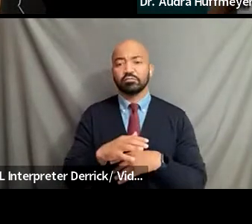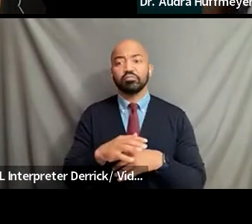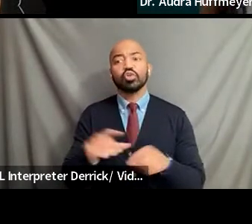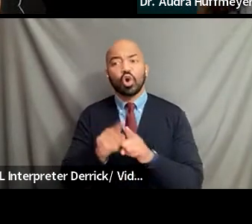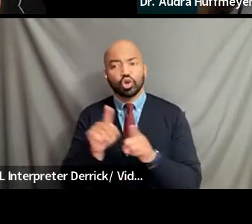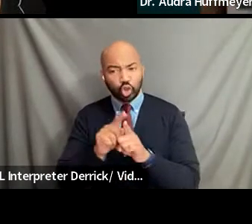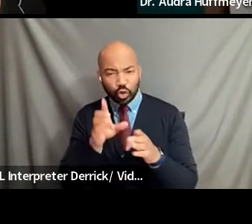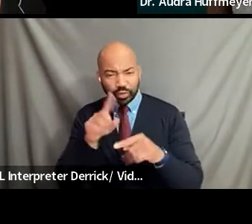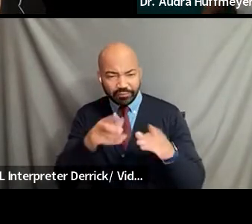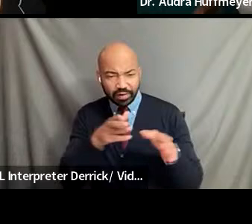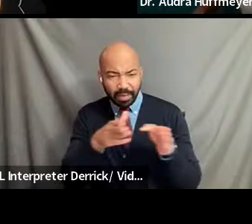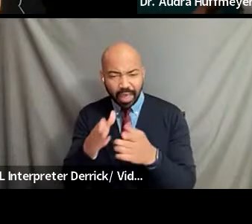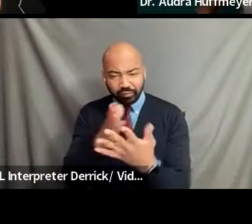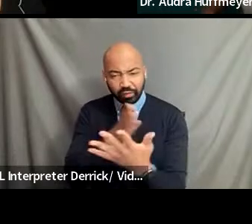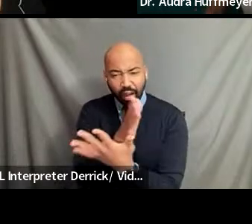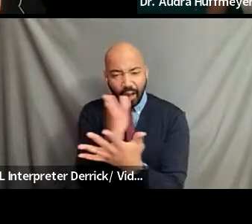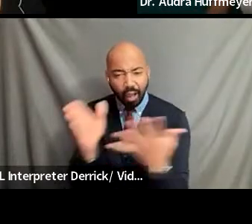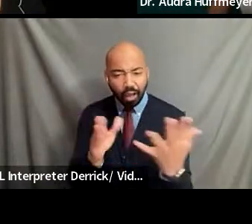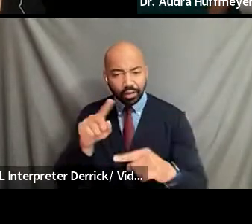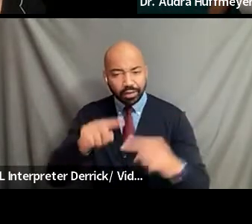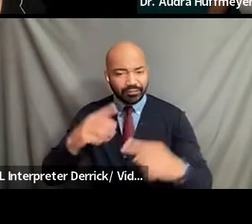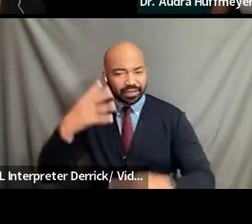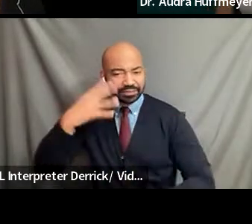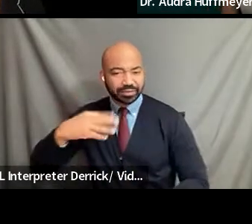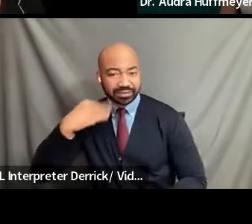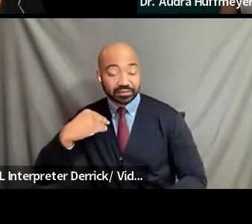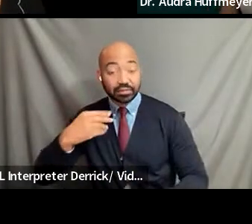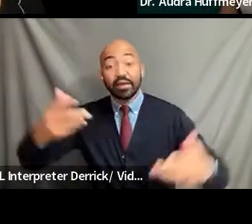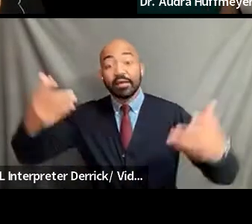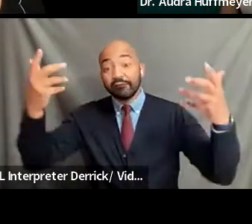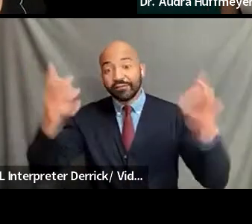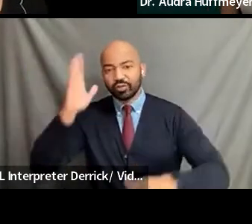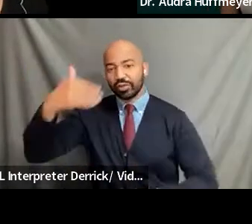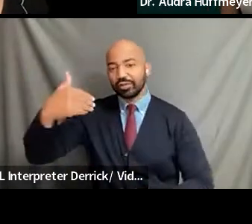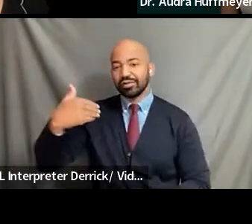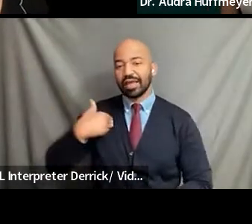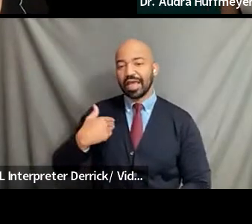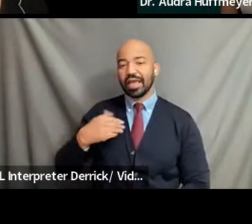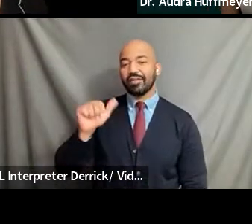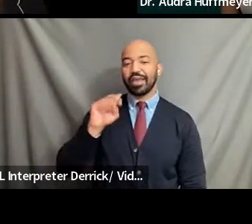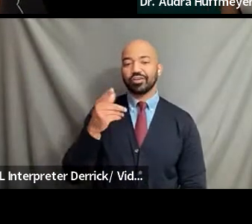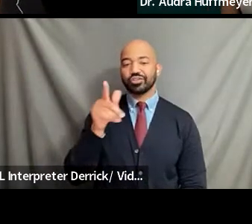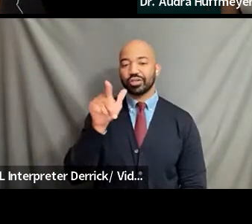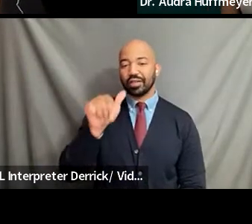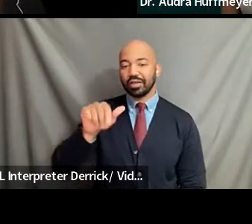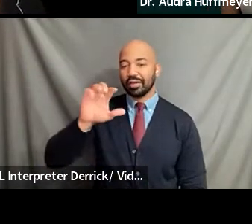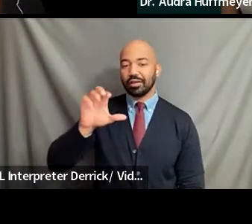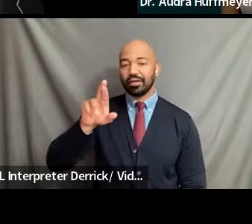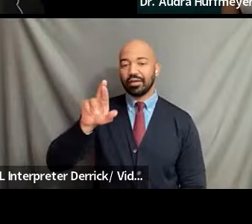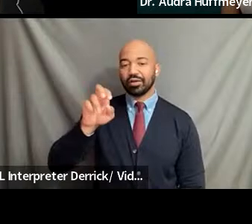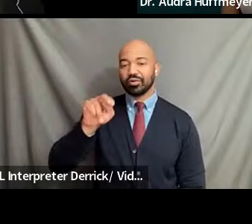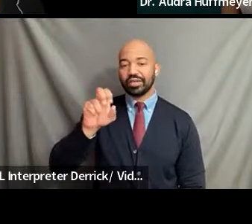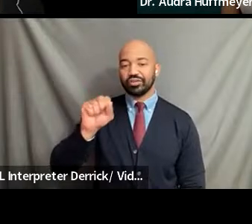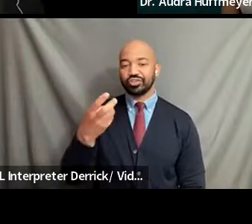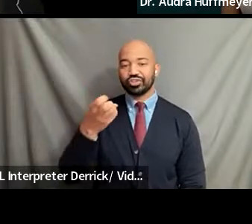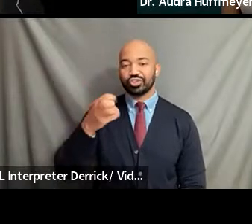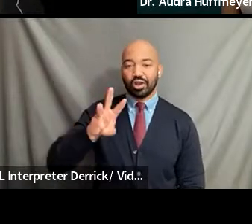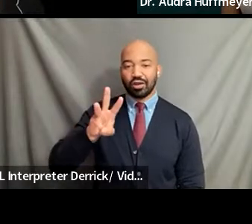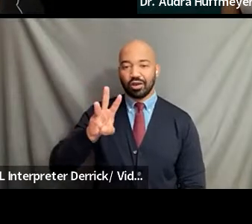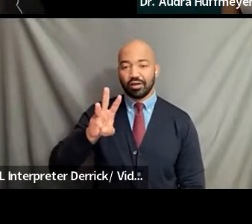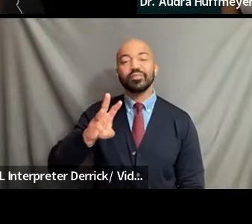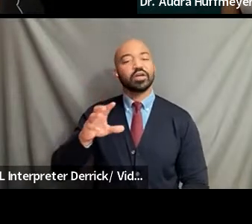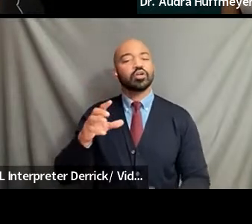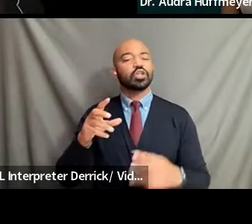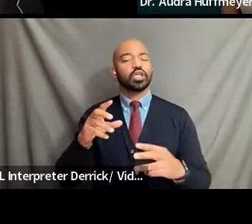have. And then after that, we will have our keynote address by Angela Crenshaw, and it's entitled The Ultimate Outdoors